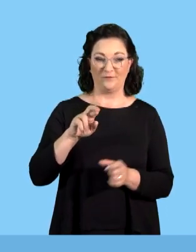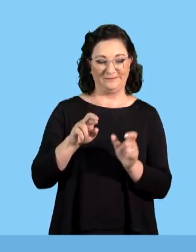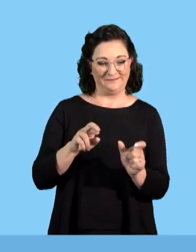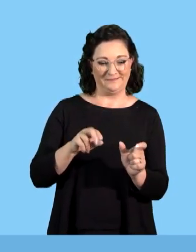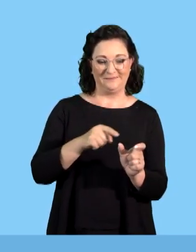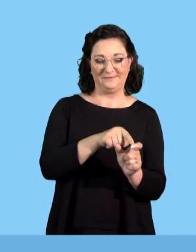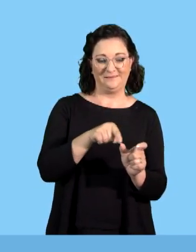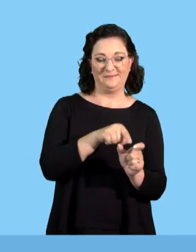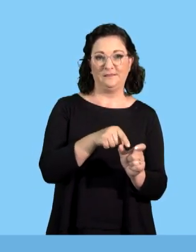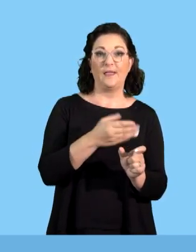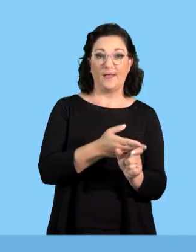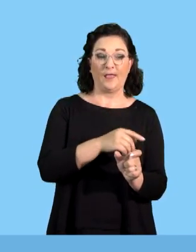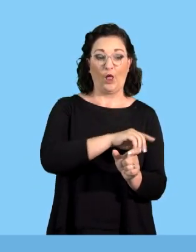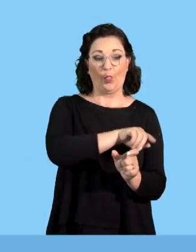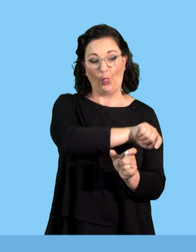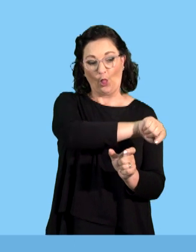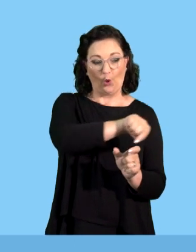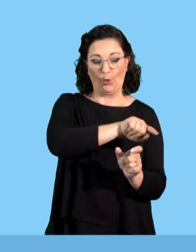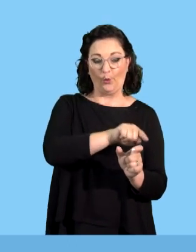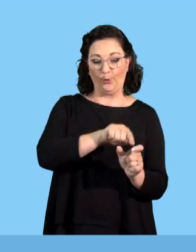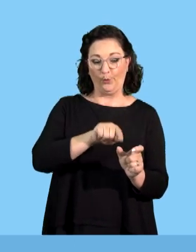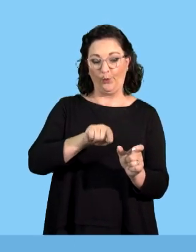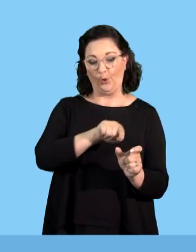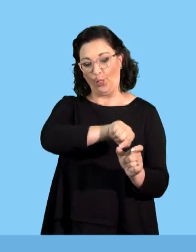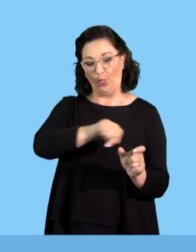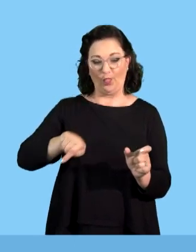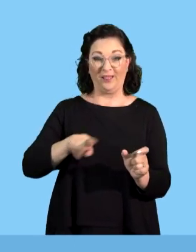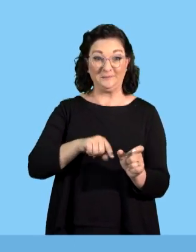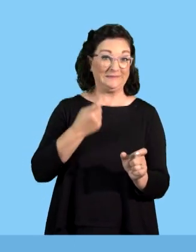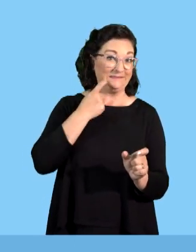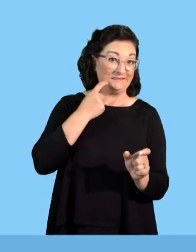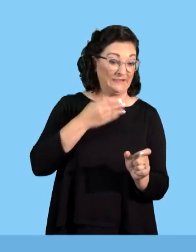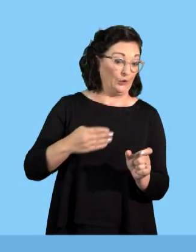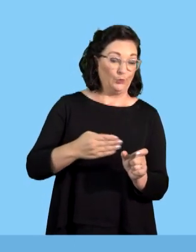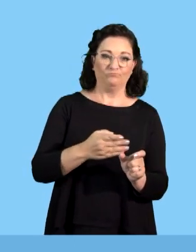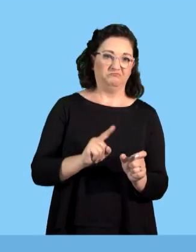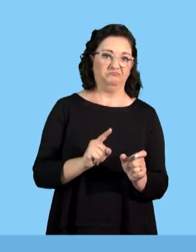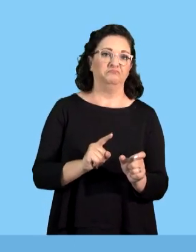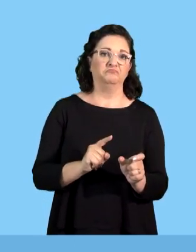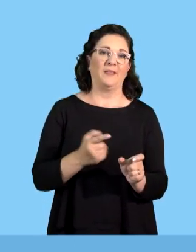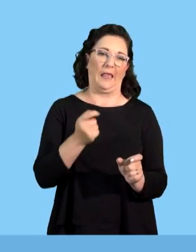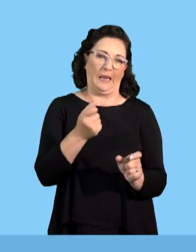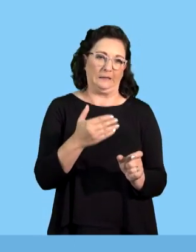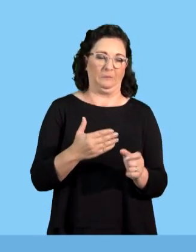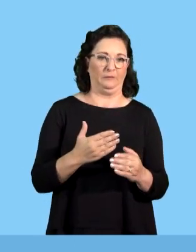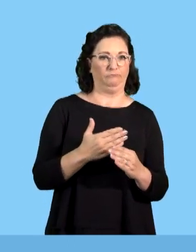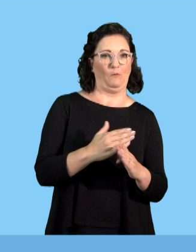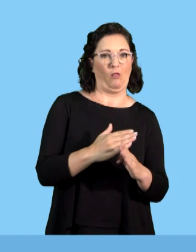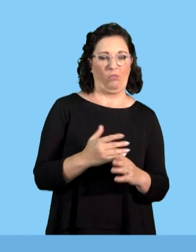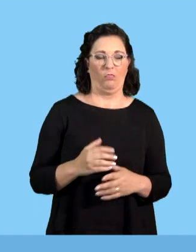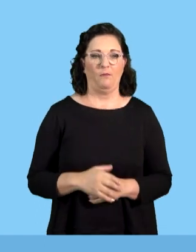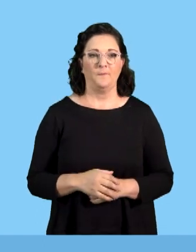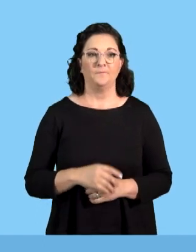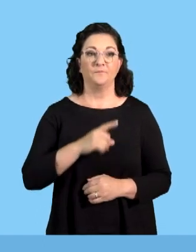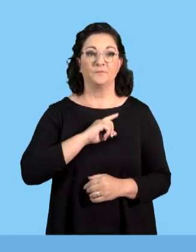is a device that allows current to pass through but does not make it easier for the current to pass through. So as